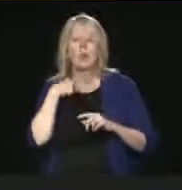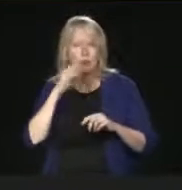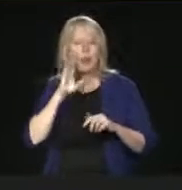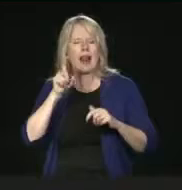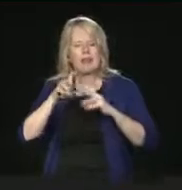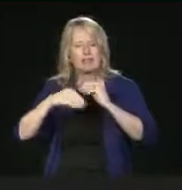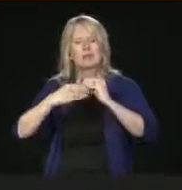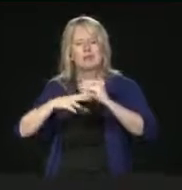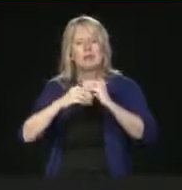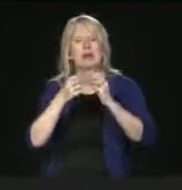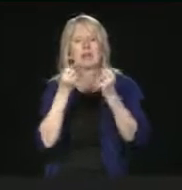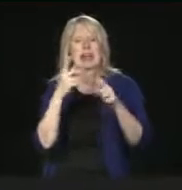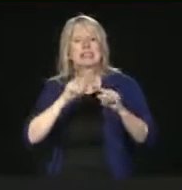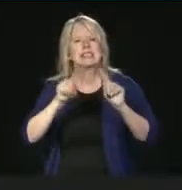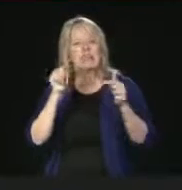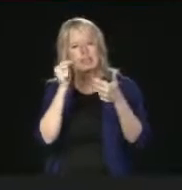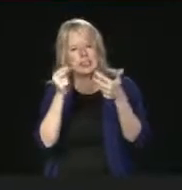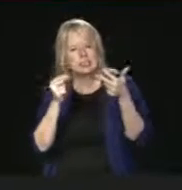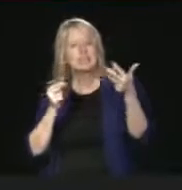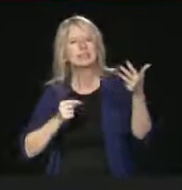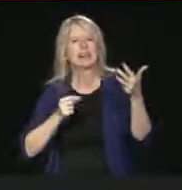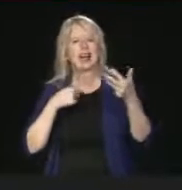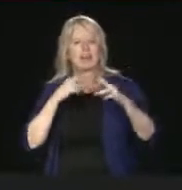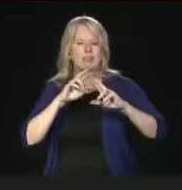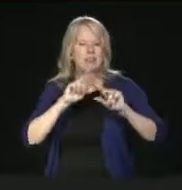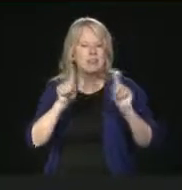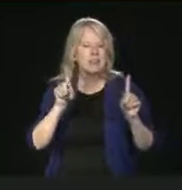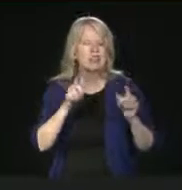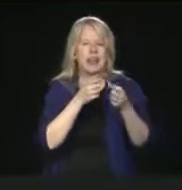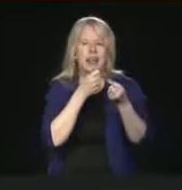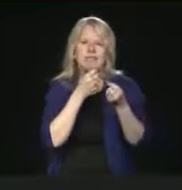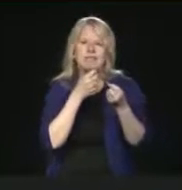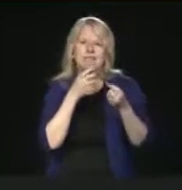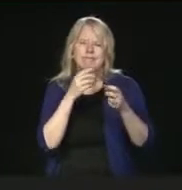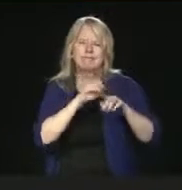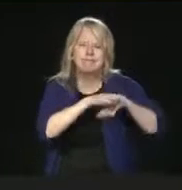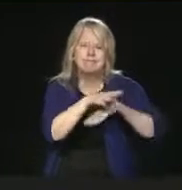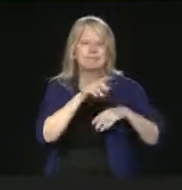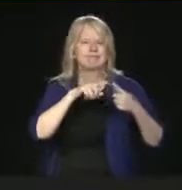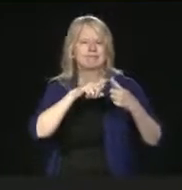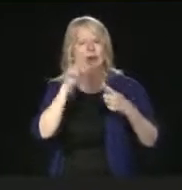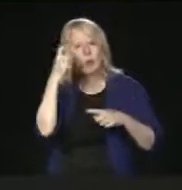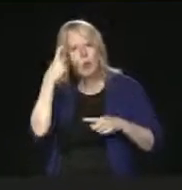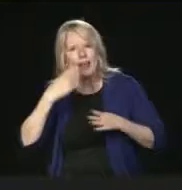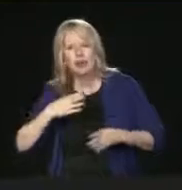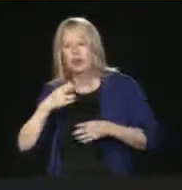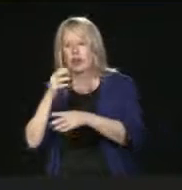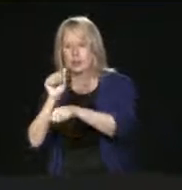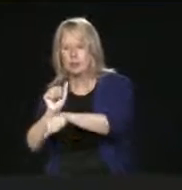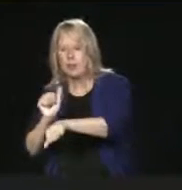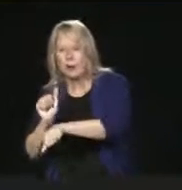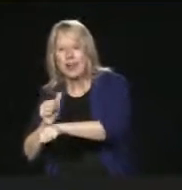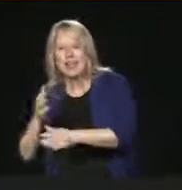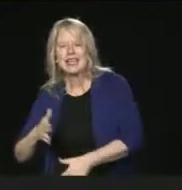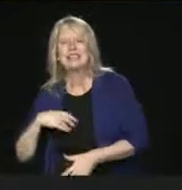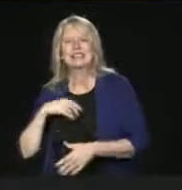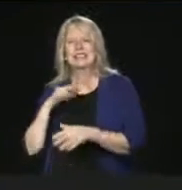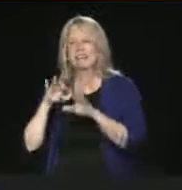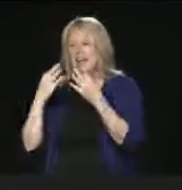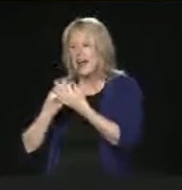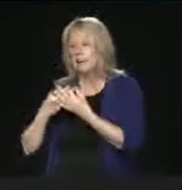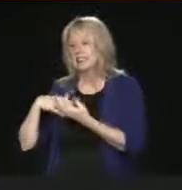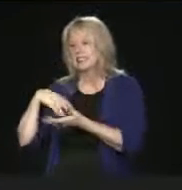different measures that have different impacts on employers, on employees, on workers, on families, on vulnerable Canadians,